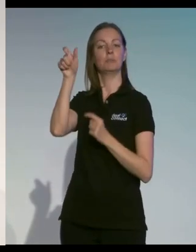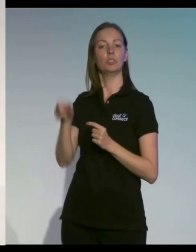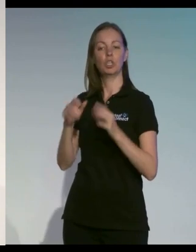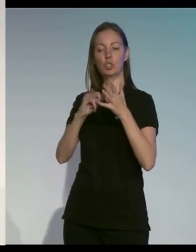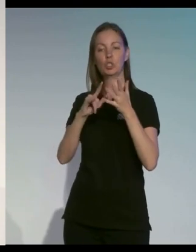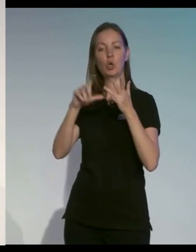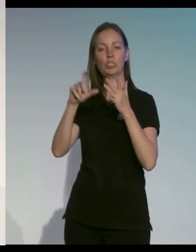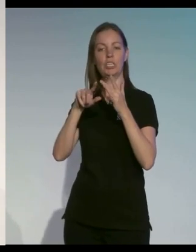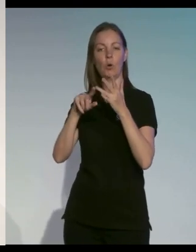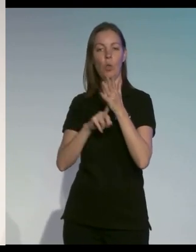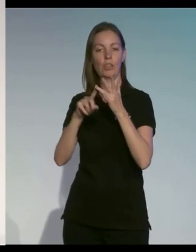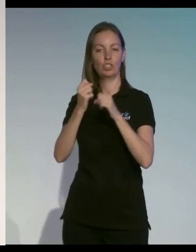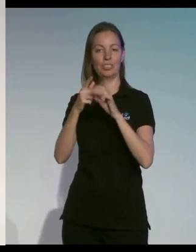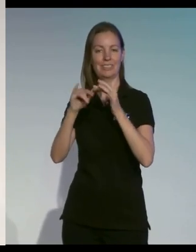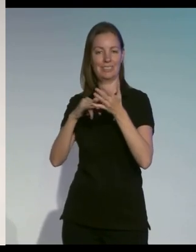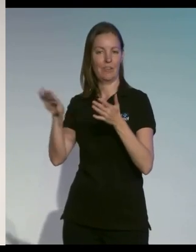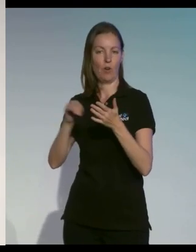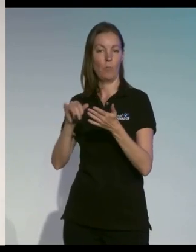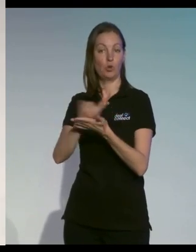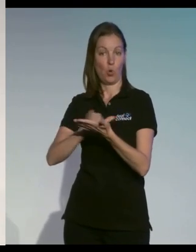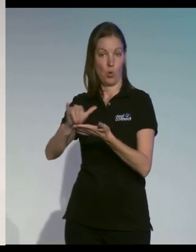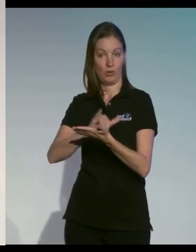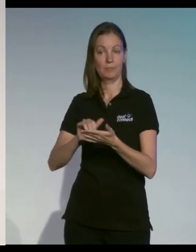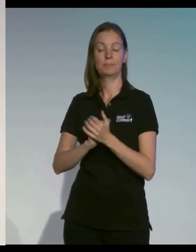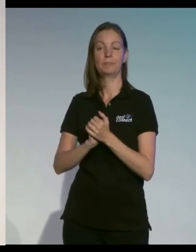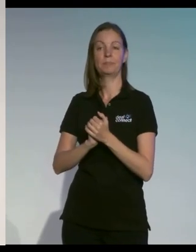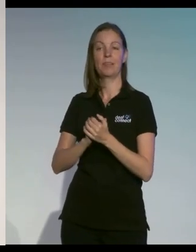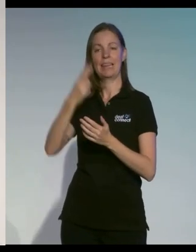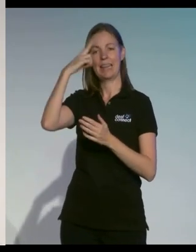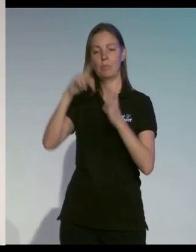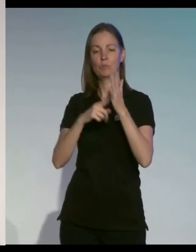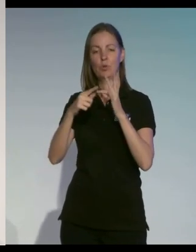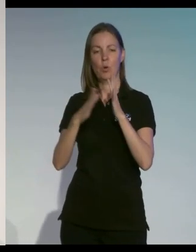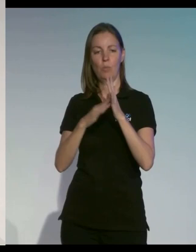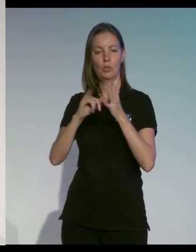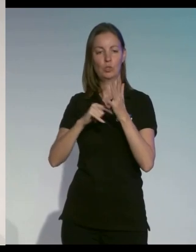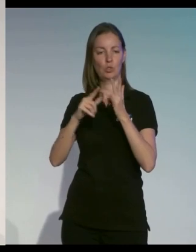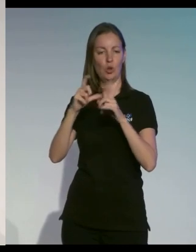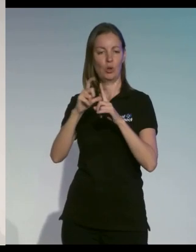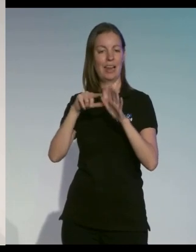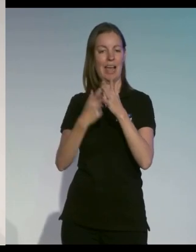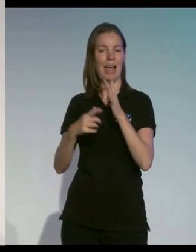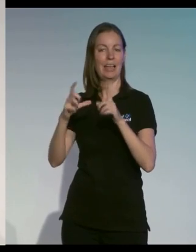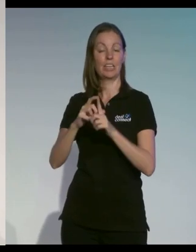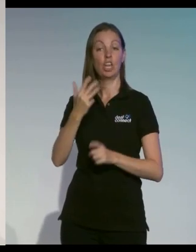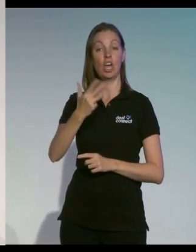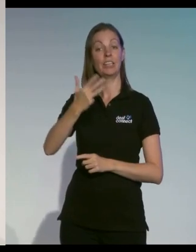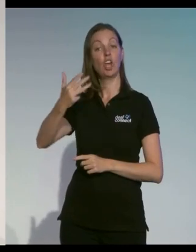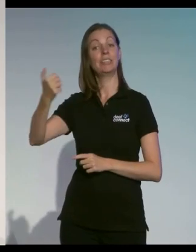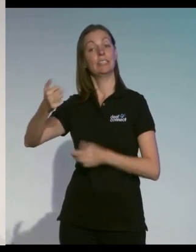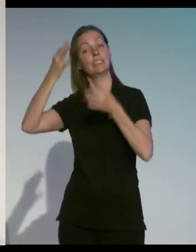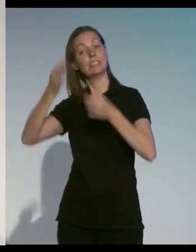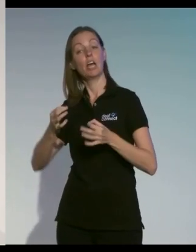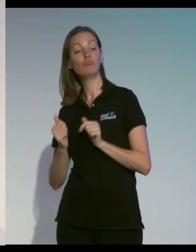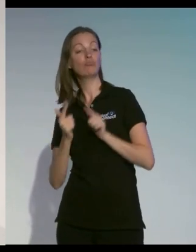sociologist from New York. And in 1996, his name was Tom Stoddard, 1996 he decided to go to New Zealand